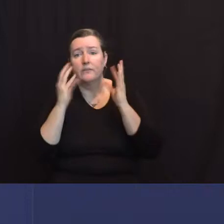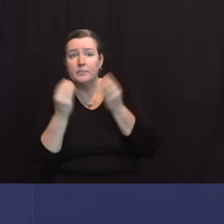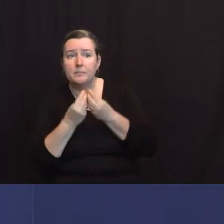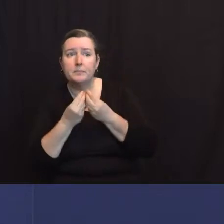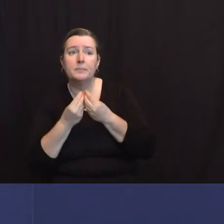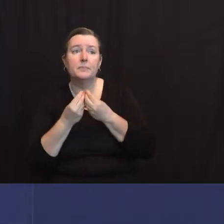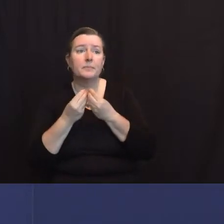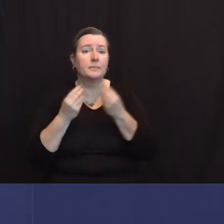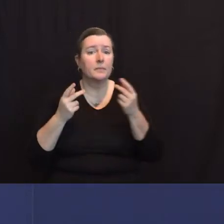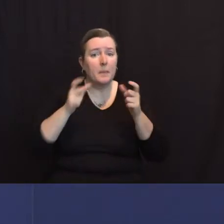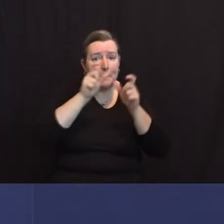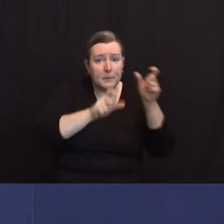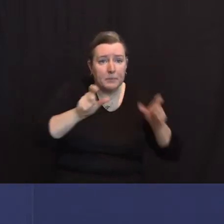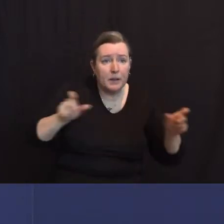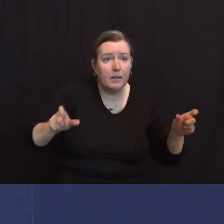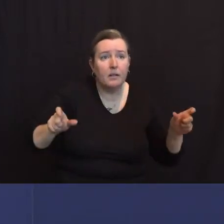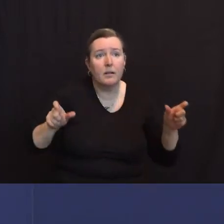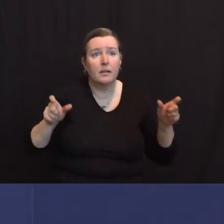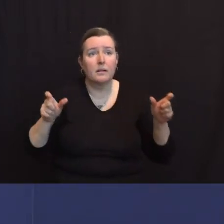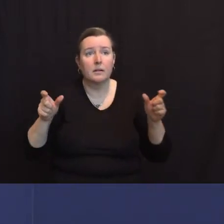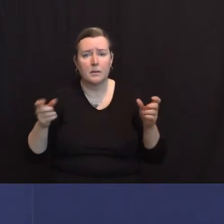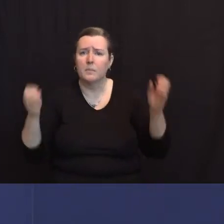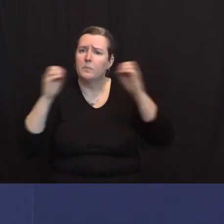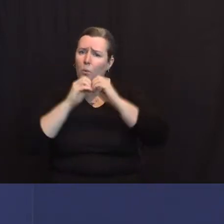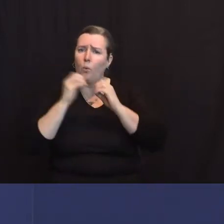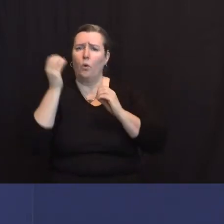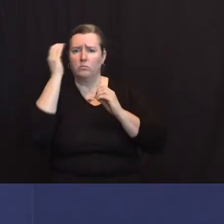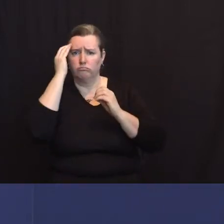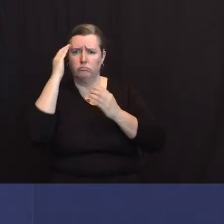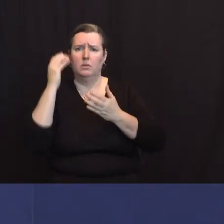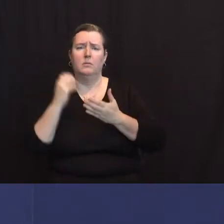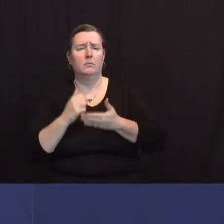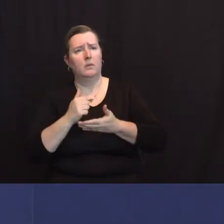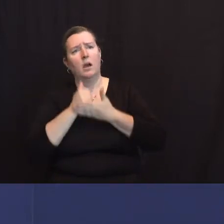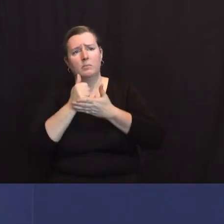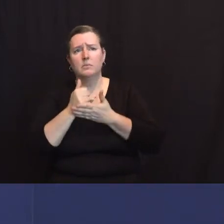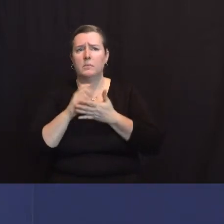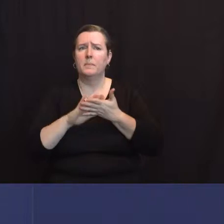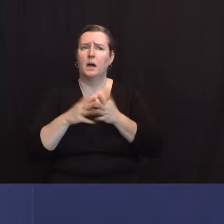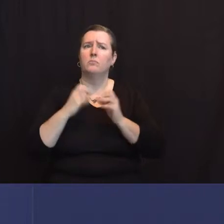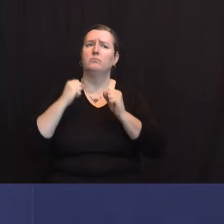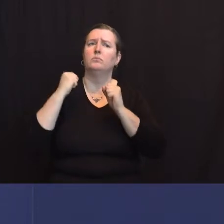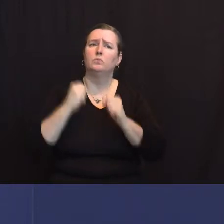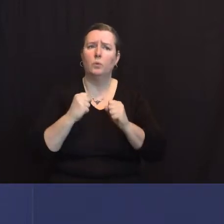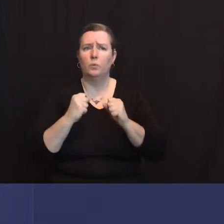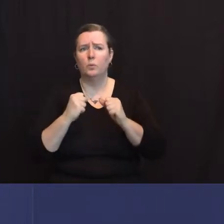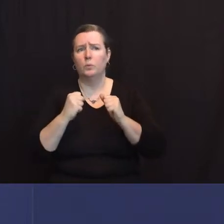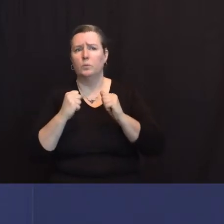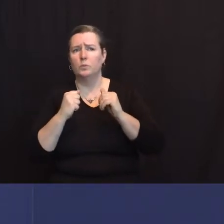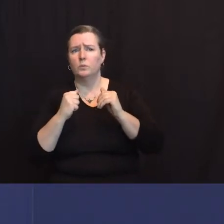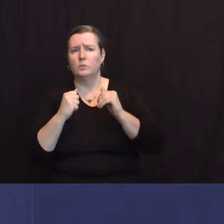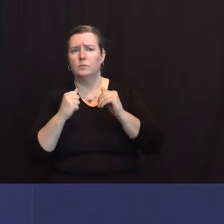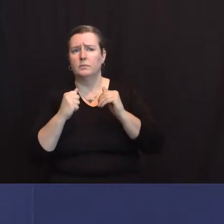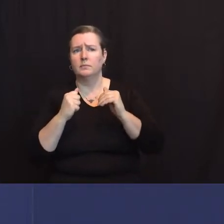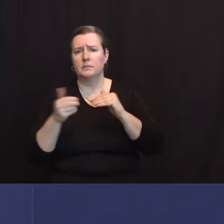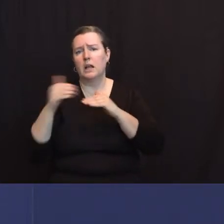emergency response capacity and increase transparency and accountability. It's an interactive page.